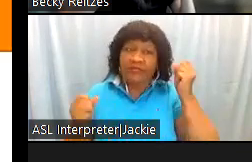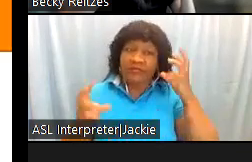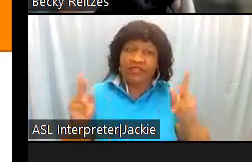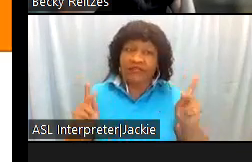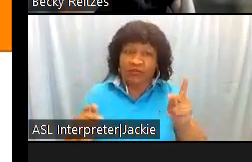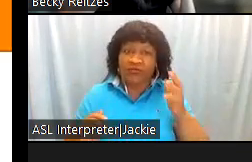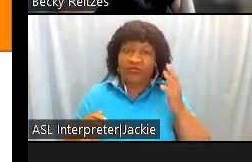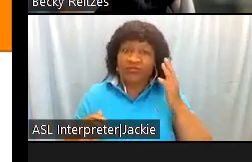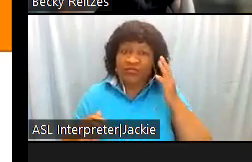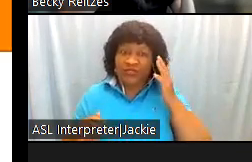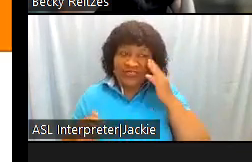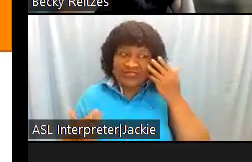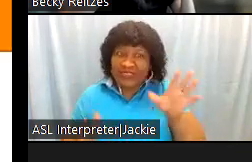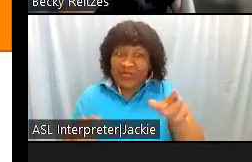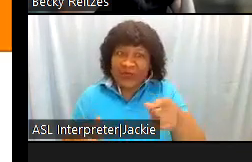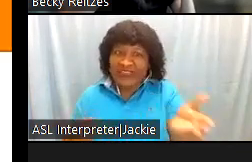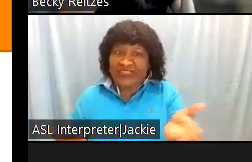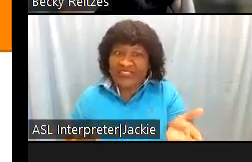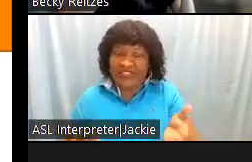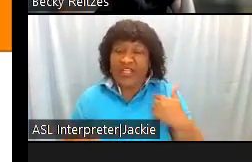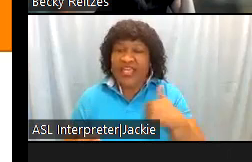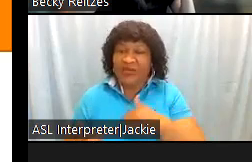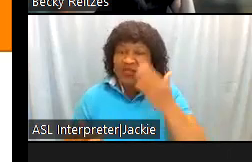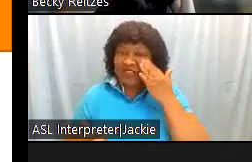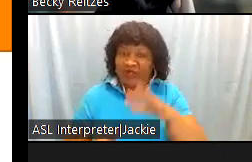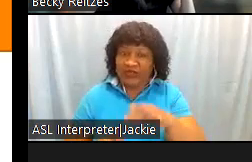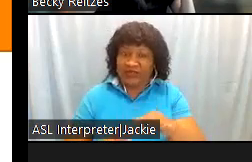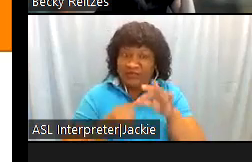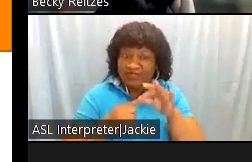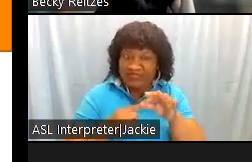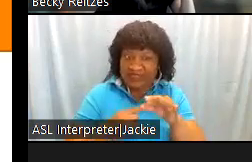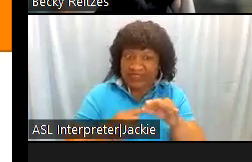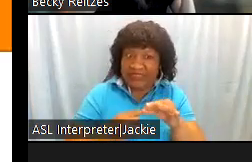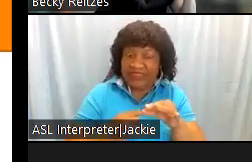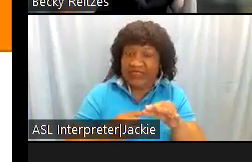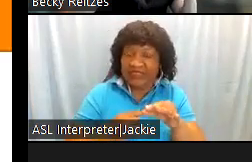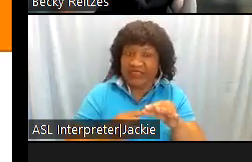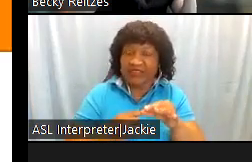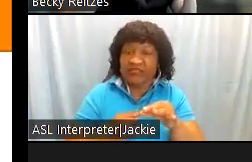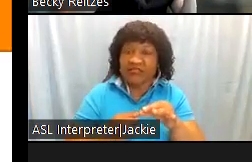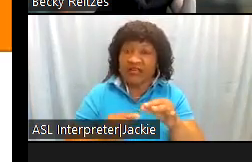know that these exist, and we know that especially folks who are